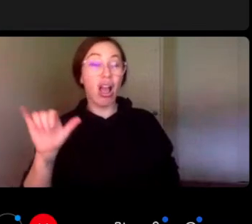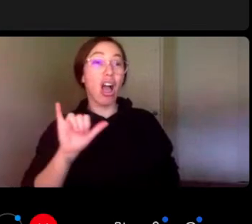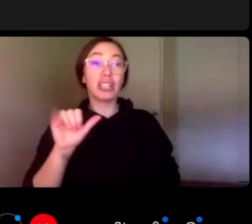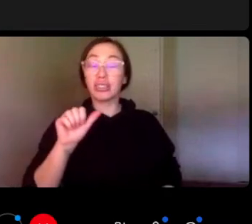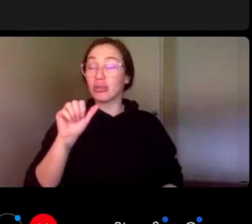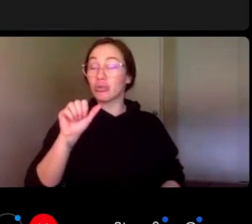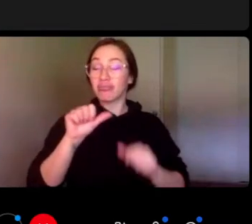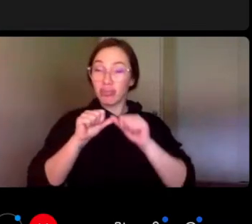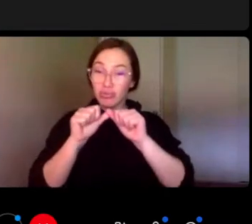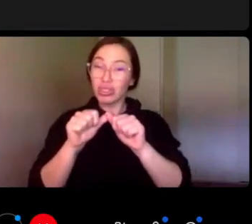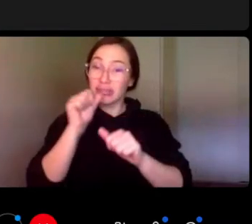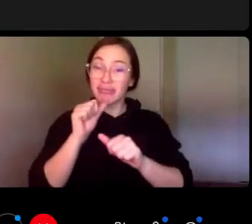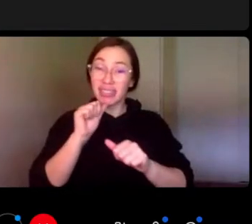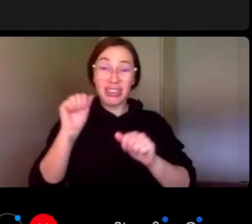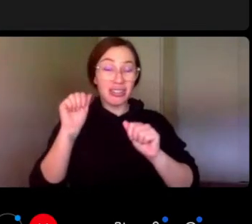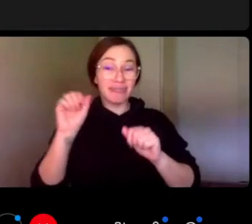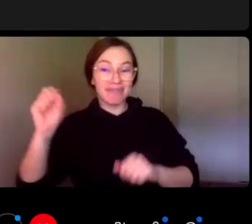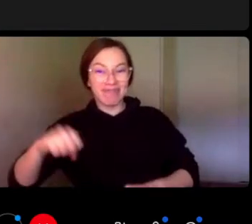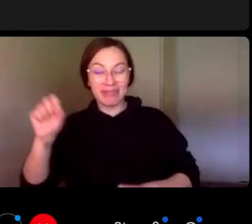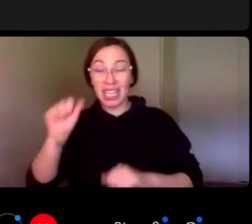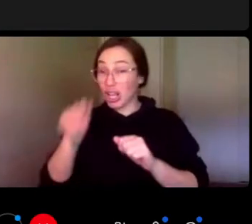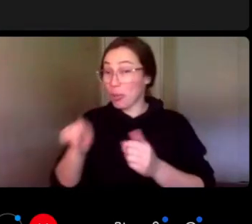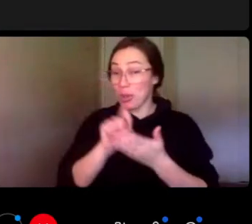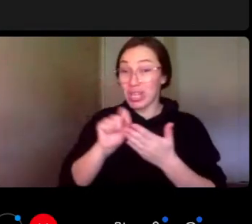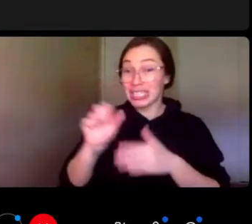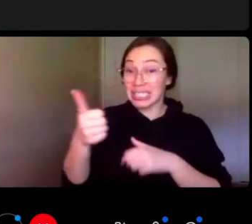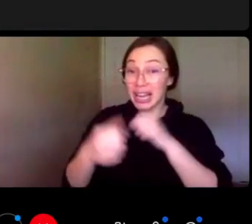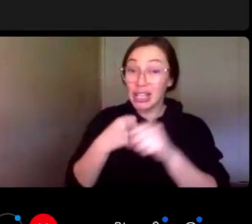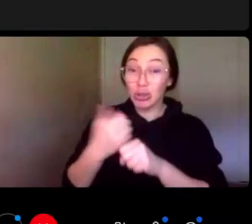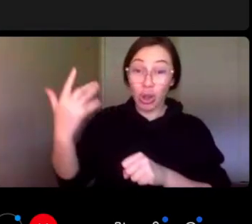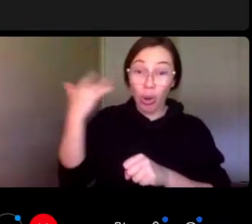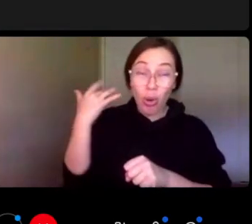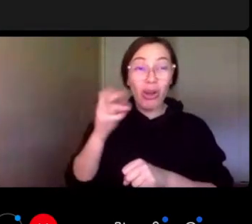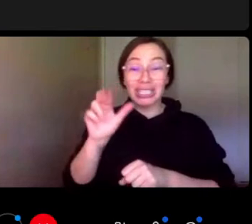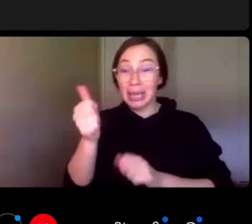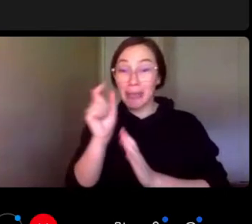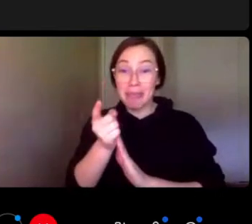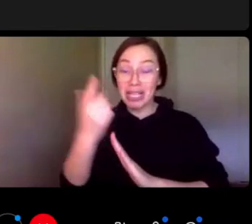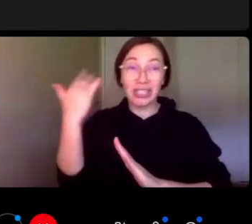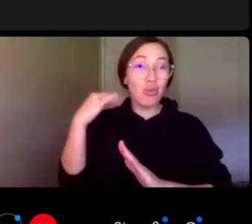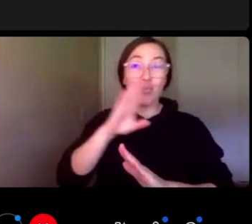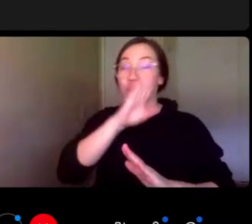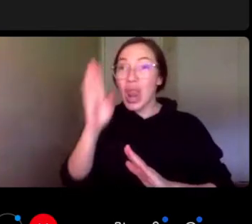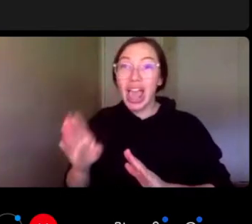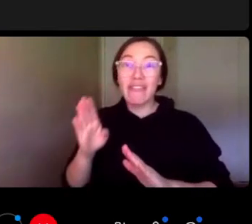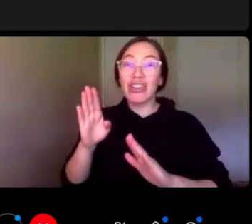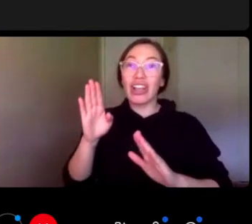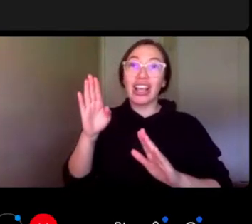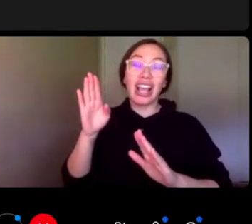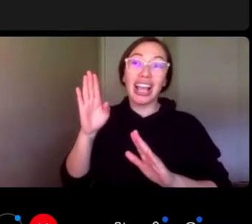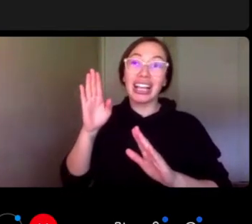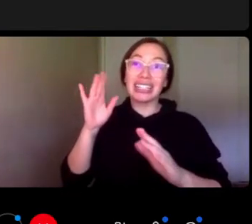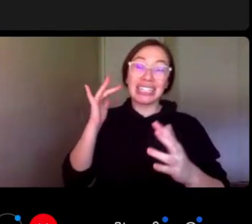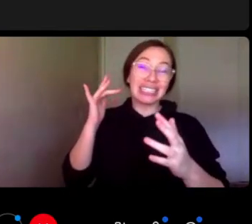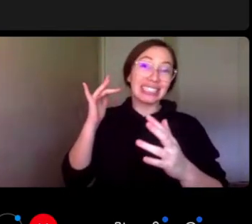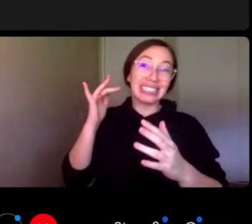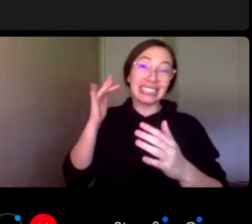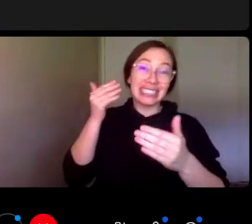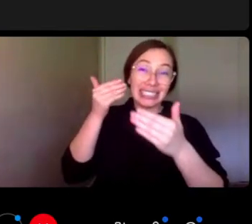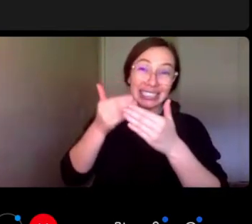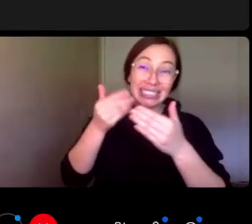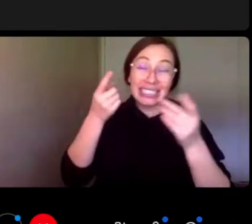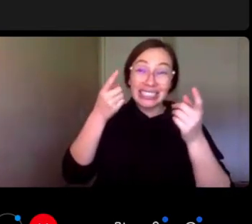Yes. This could have been written 10 years ago, and it could have been written 10 minutes ago. Yes. It kind of, you'll never get there. I mean, you'll close the gap, you'll work